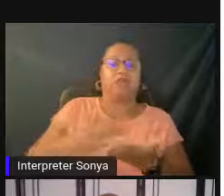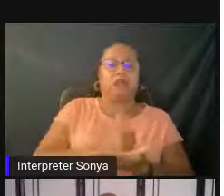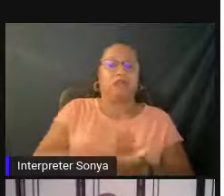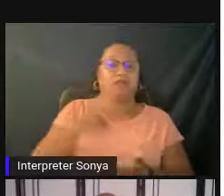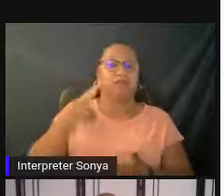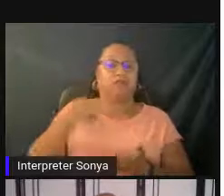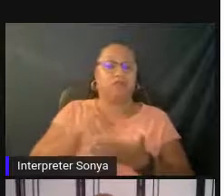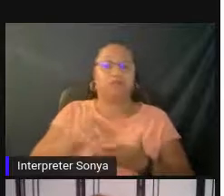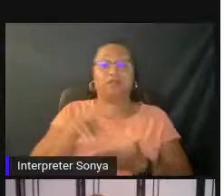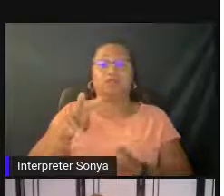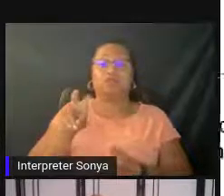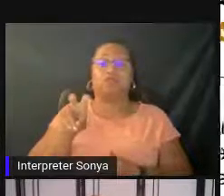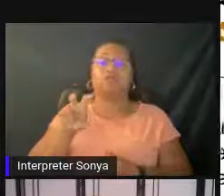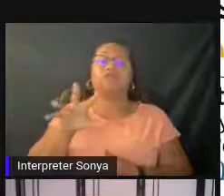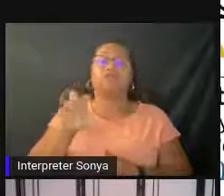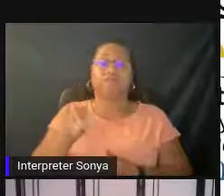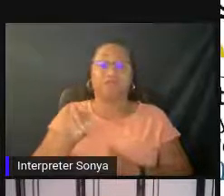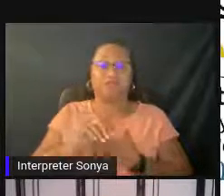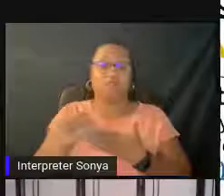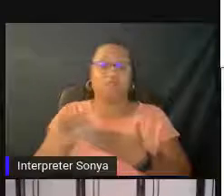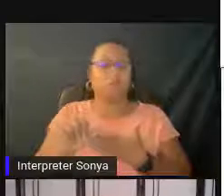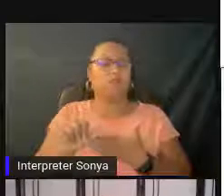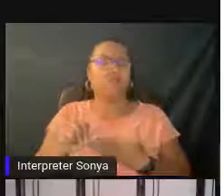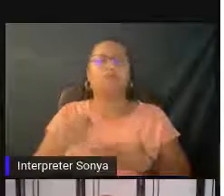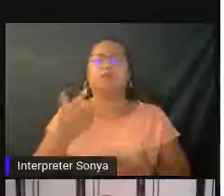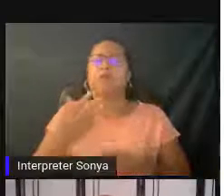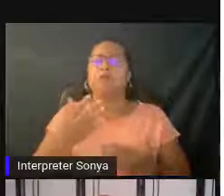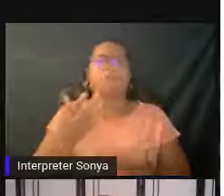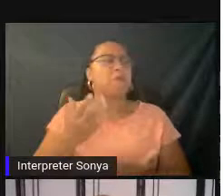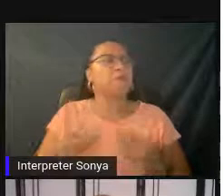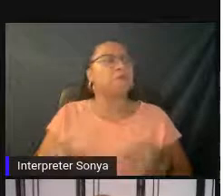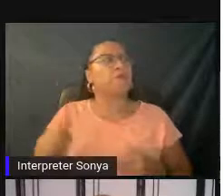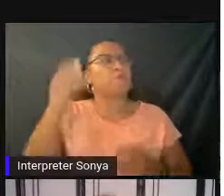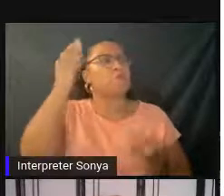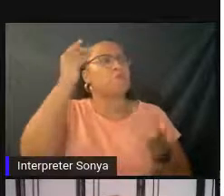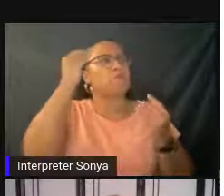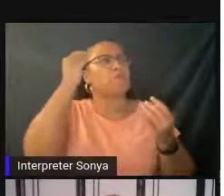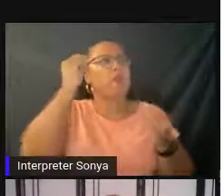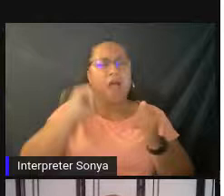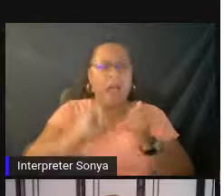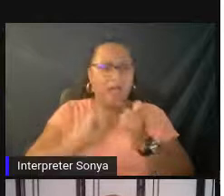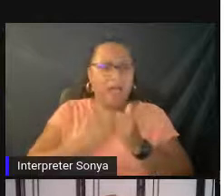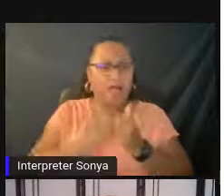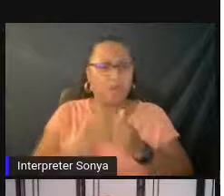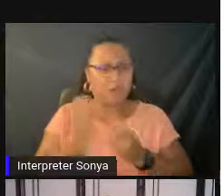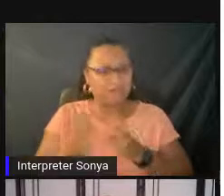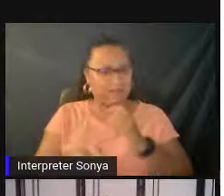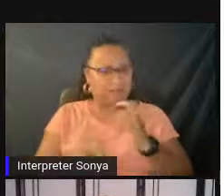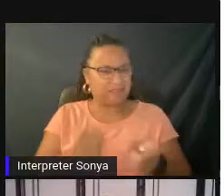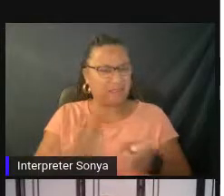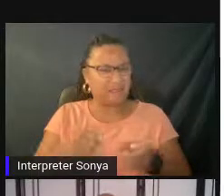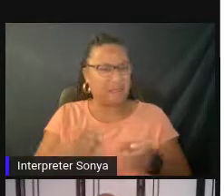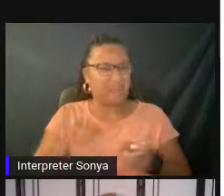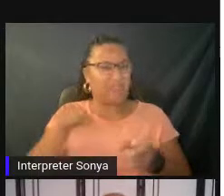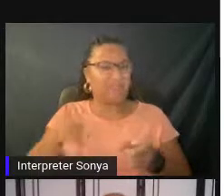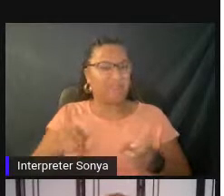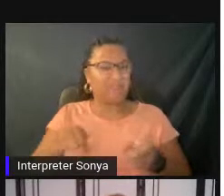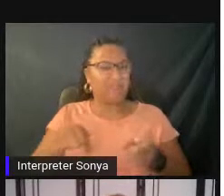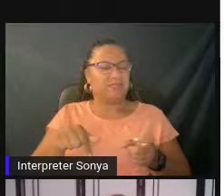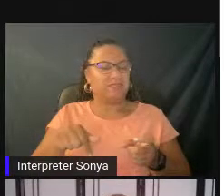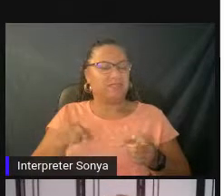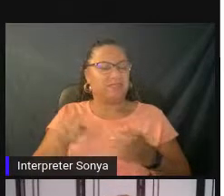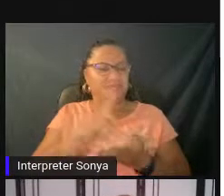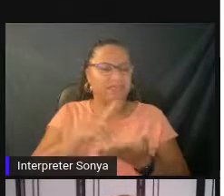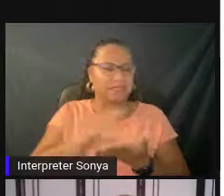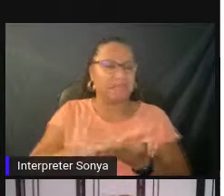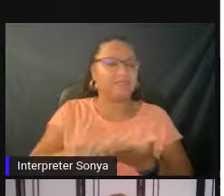$2,250. So you may be wondering, well, Reverend Ray, how do I tithe, donate, give into this